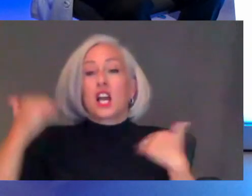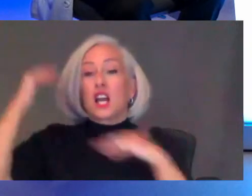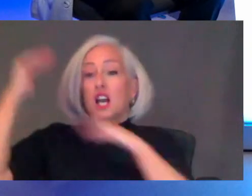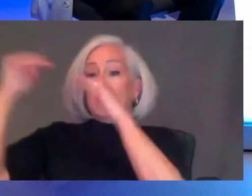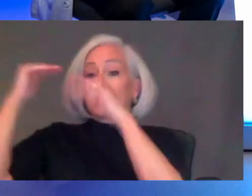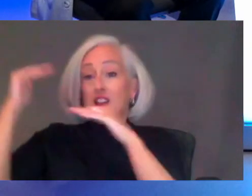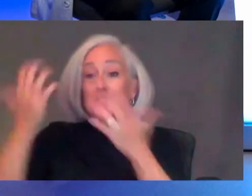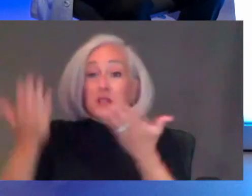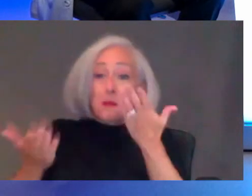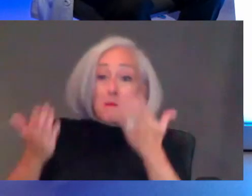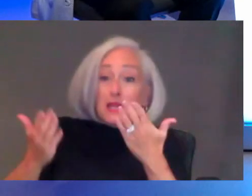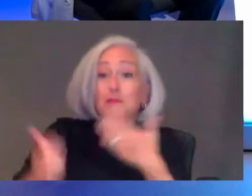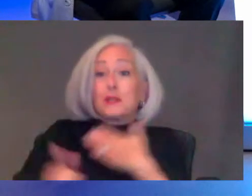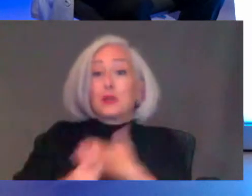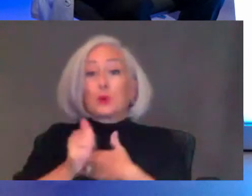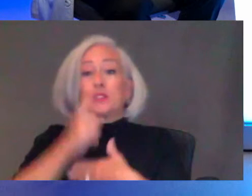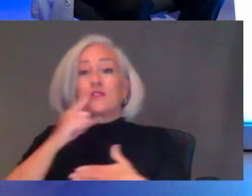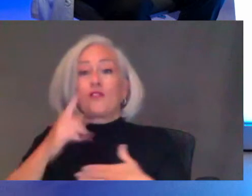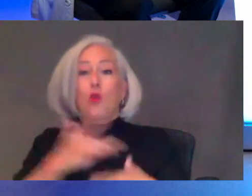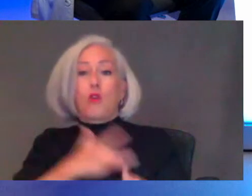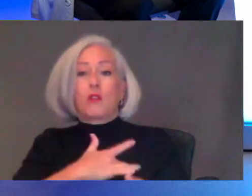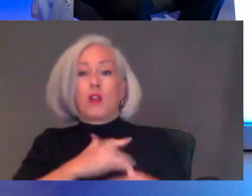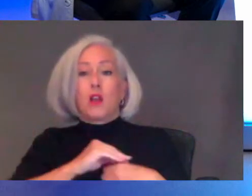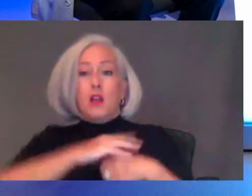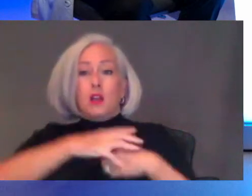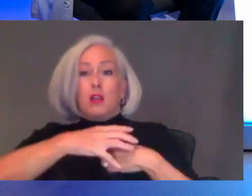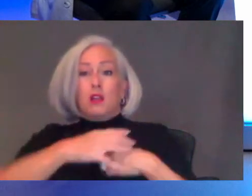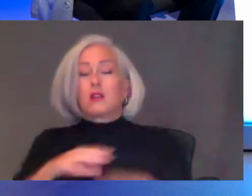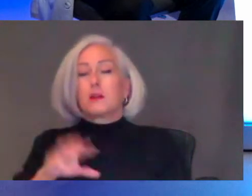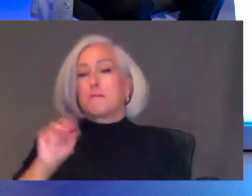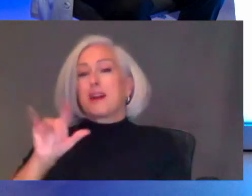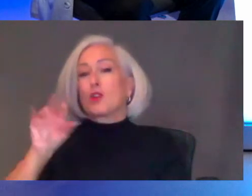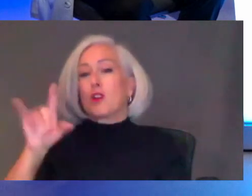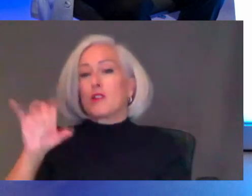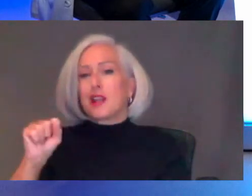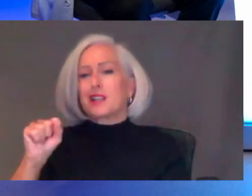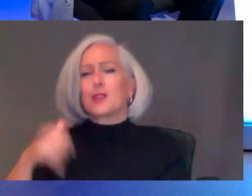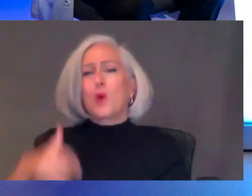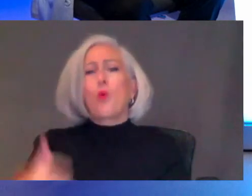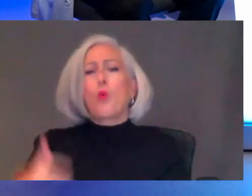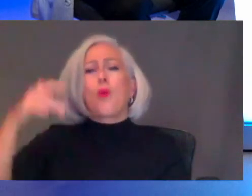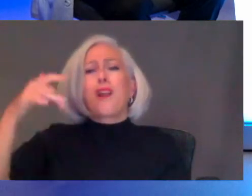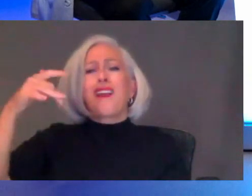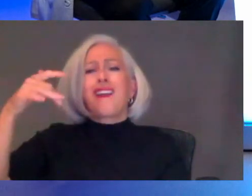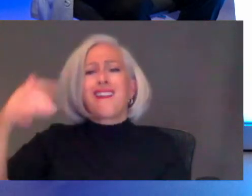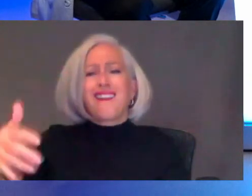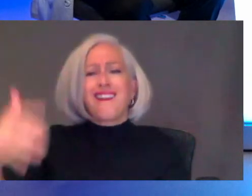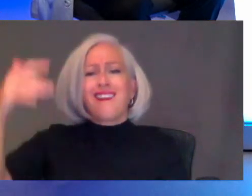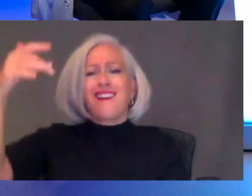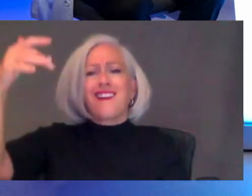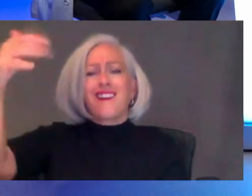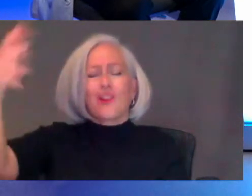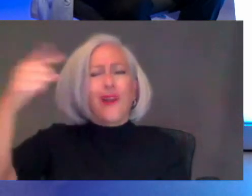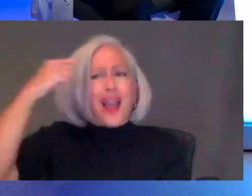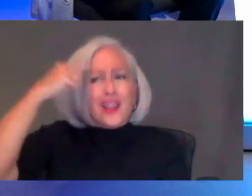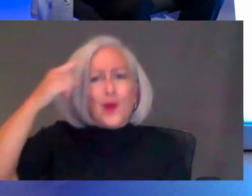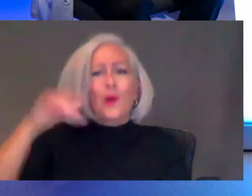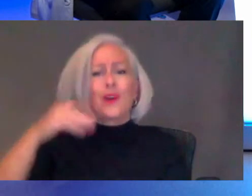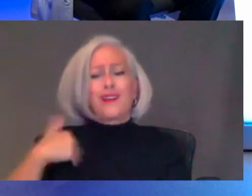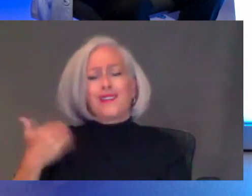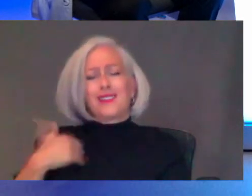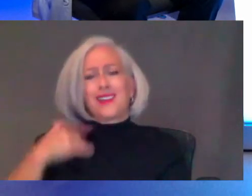vaccine, and I'm thankful that he was able to get it. He's been healthy throughout this. So again, I think that the risk of getting